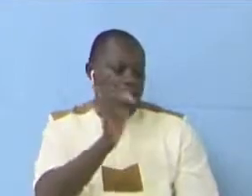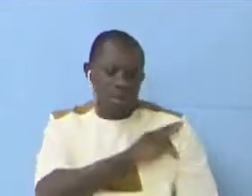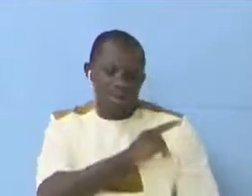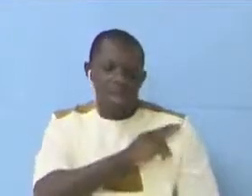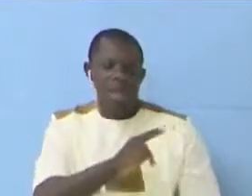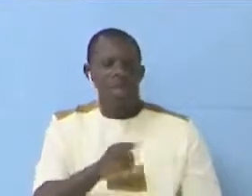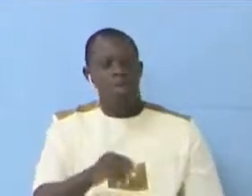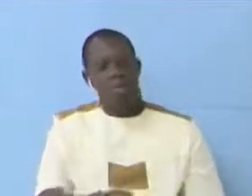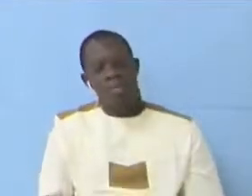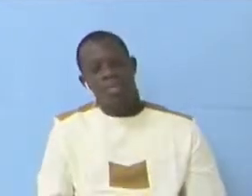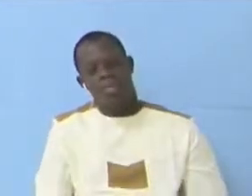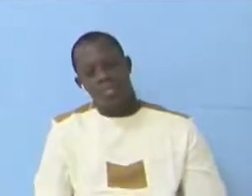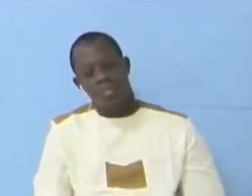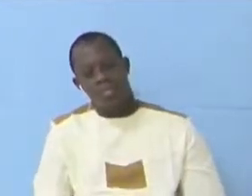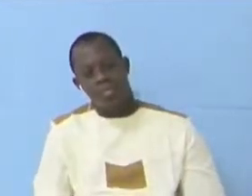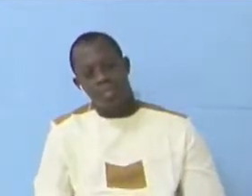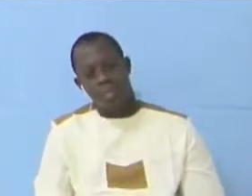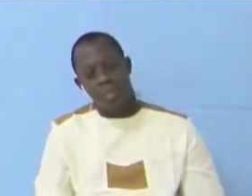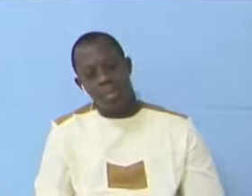my aunties.